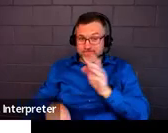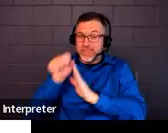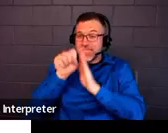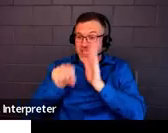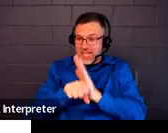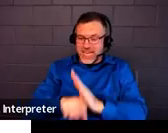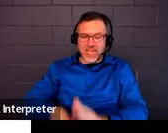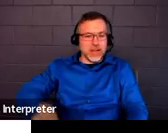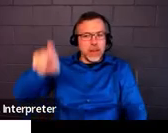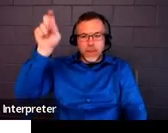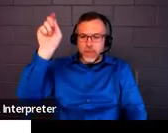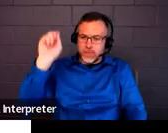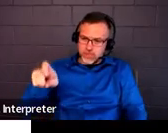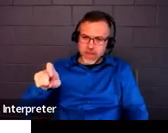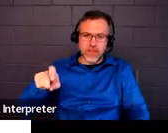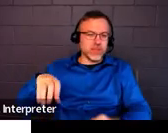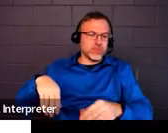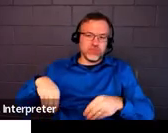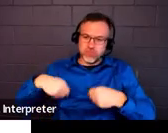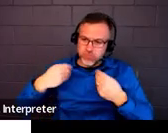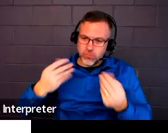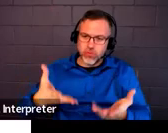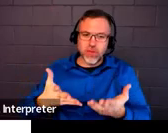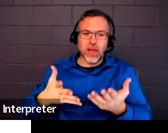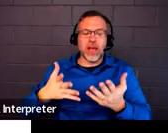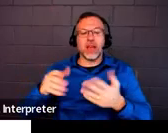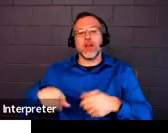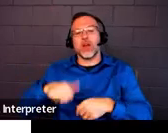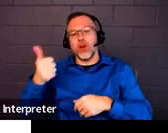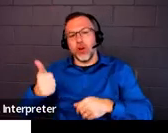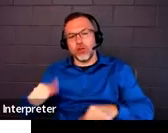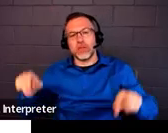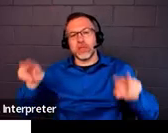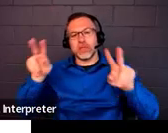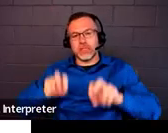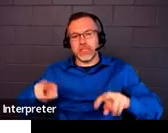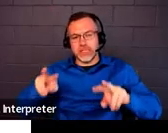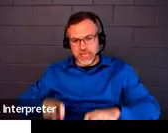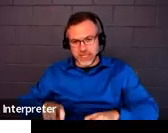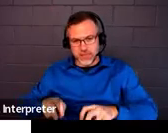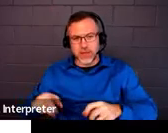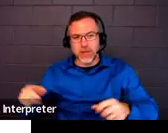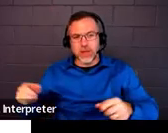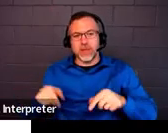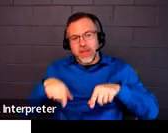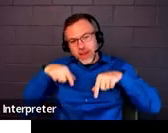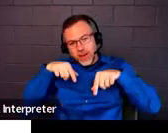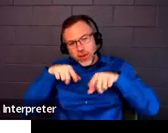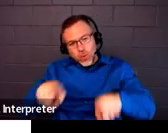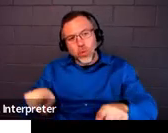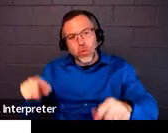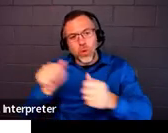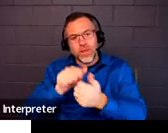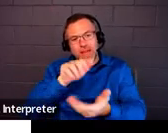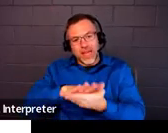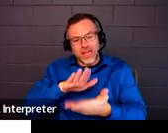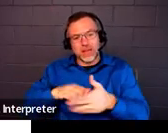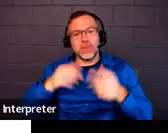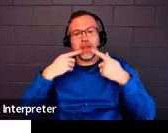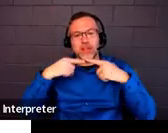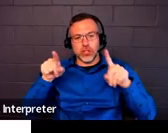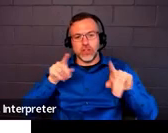assessments aligned to the challenging state academic standards and alternate academic achievement standards